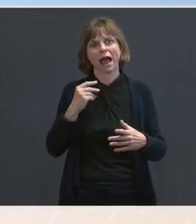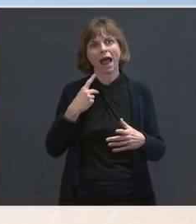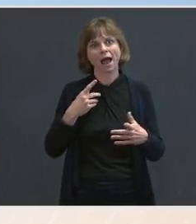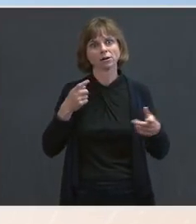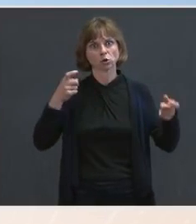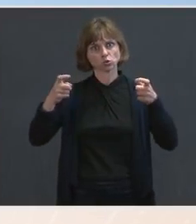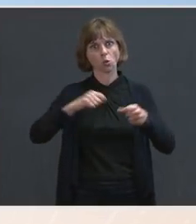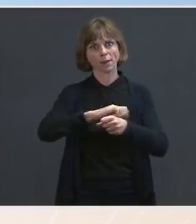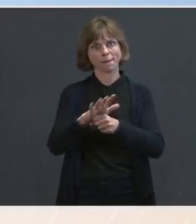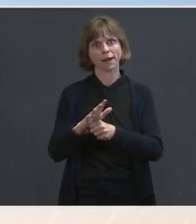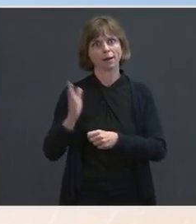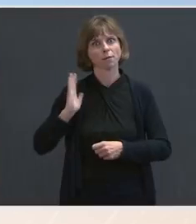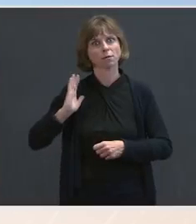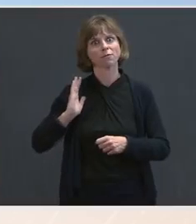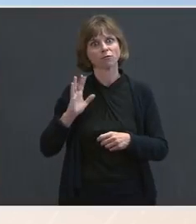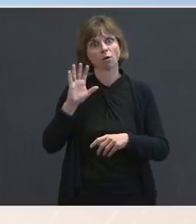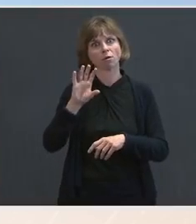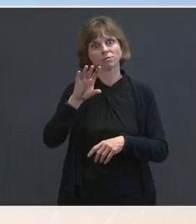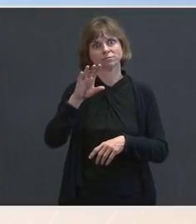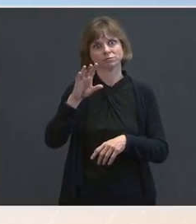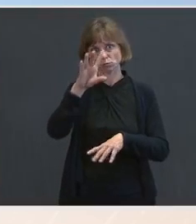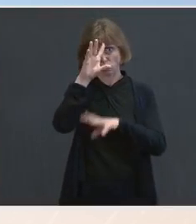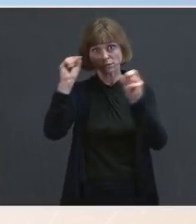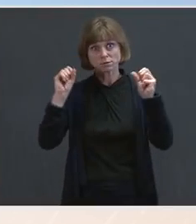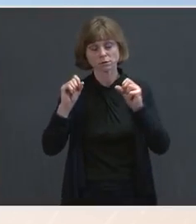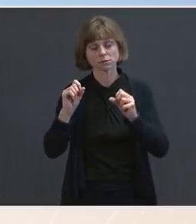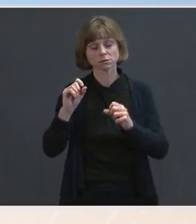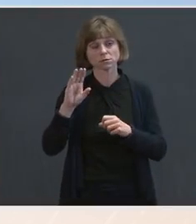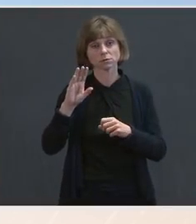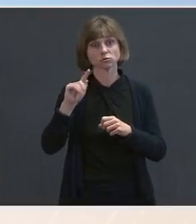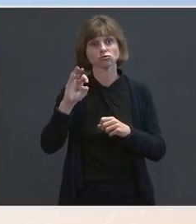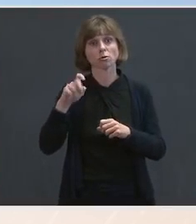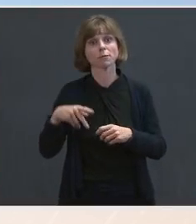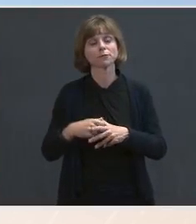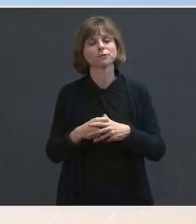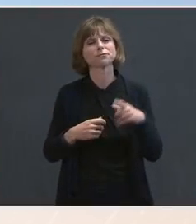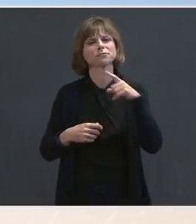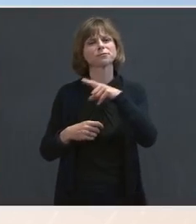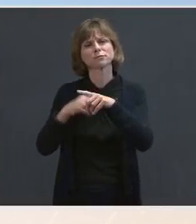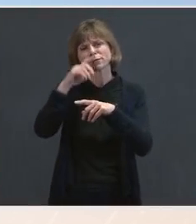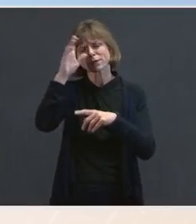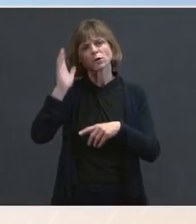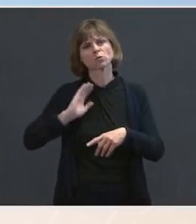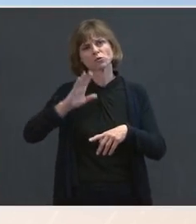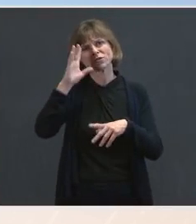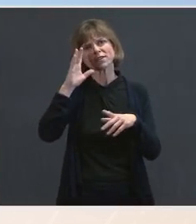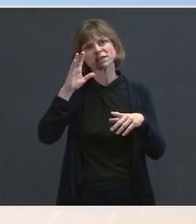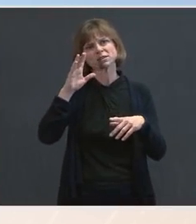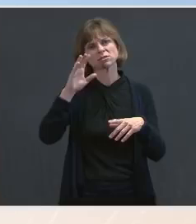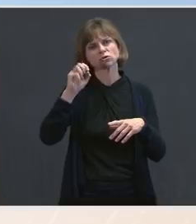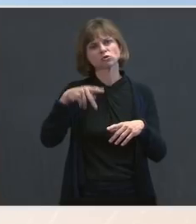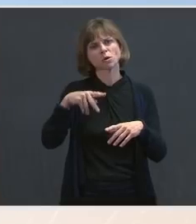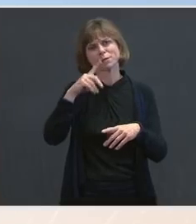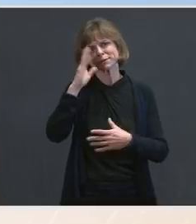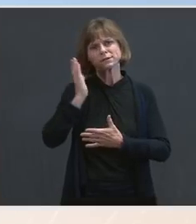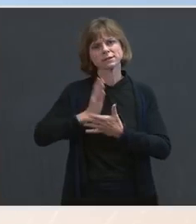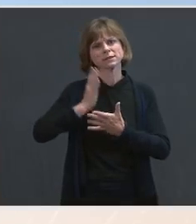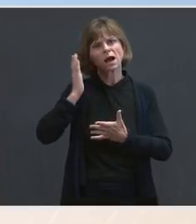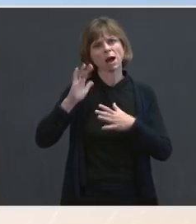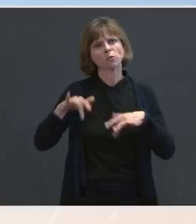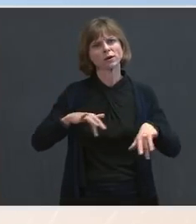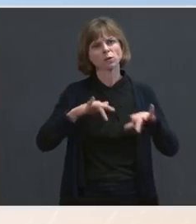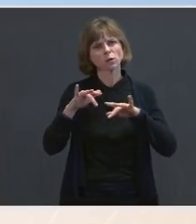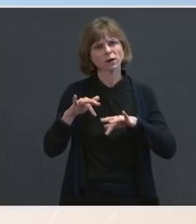ahead. I have a couple on the COVID bill, but to start with, the previous administration put an end to regular reporting of specific troop levels in Afghanistan, Iraq,